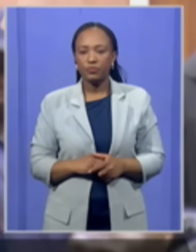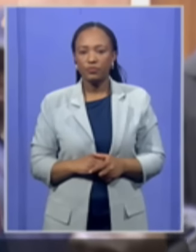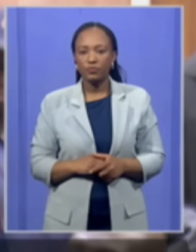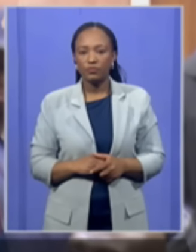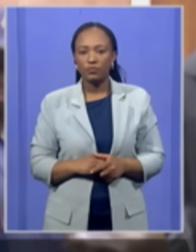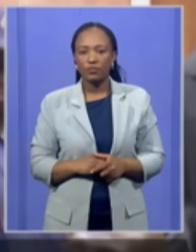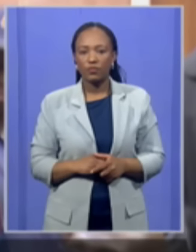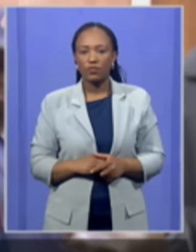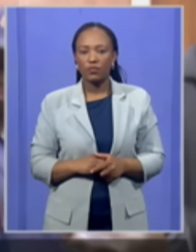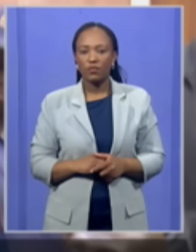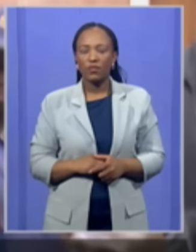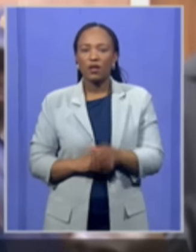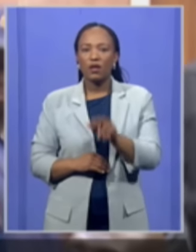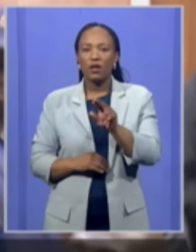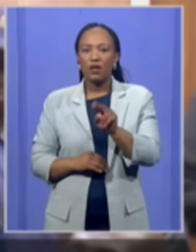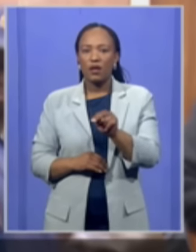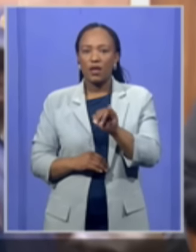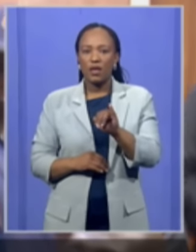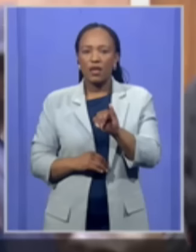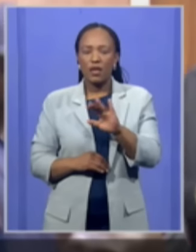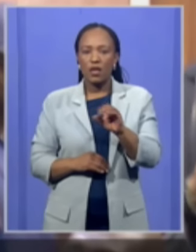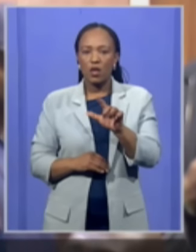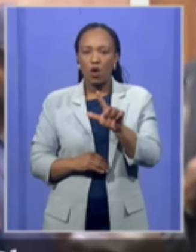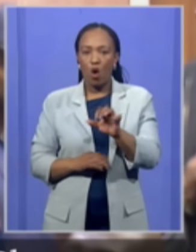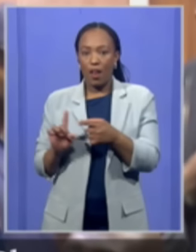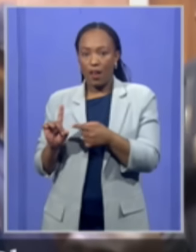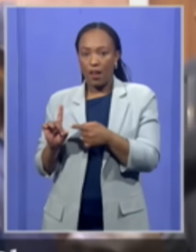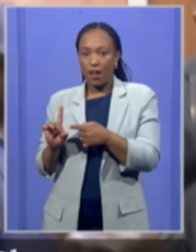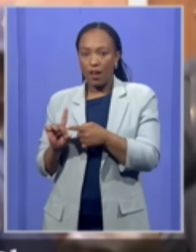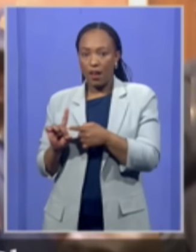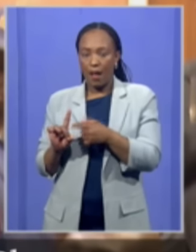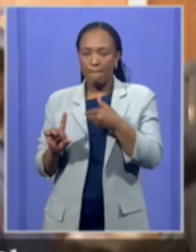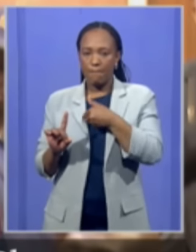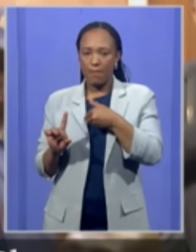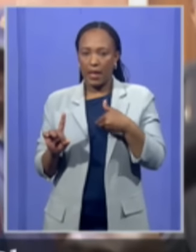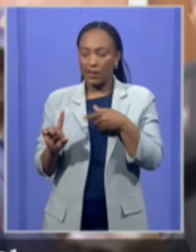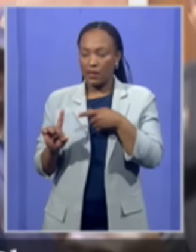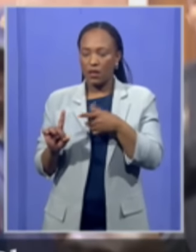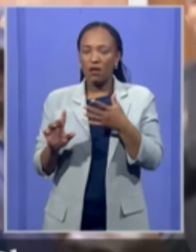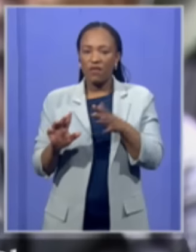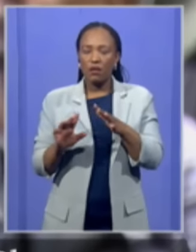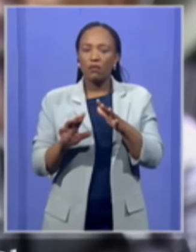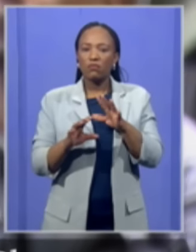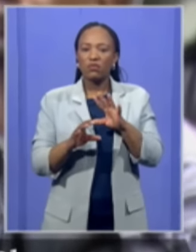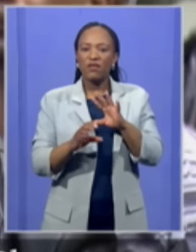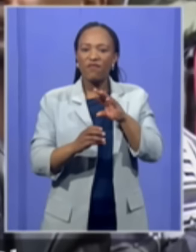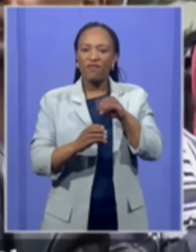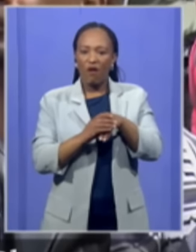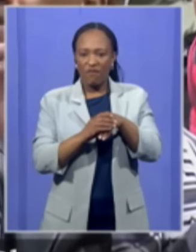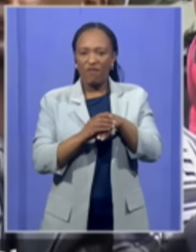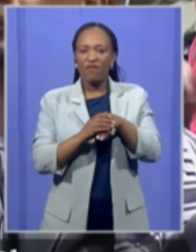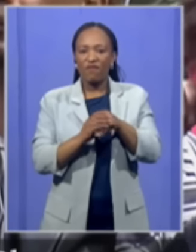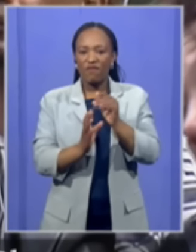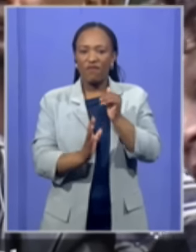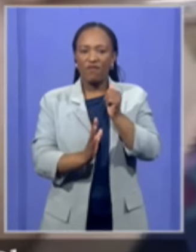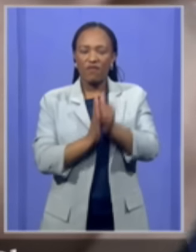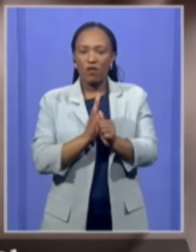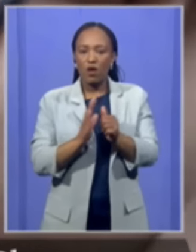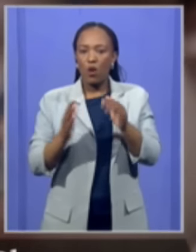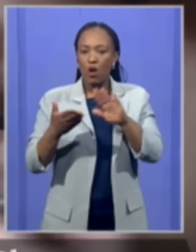Nicole Miki eo ya qoswang ka polao ya mora wa hae o ile a tobana le baahi lekgetlo la pele ho tloha